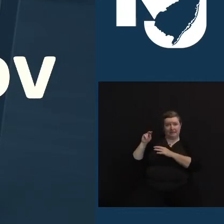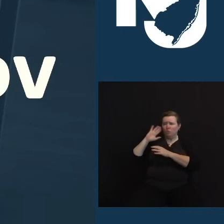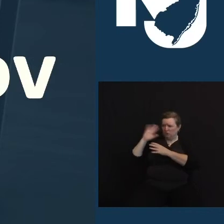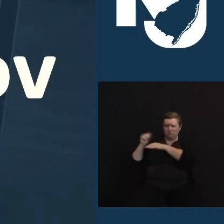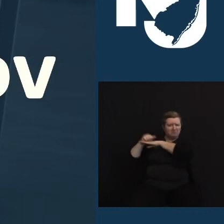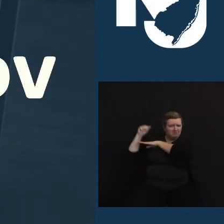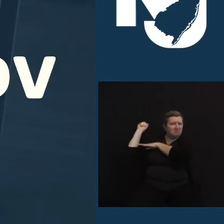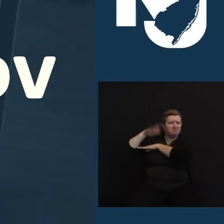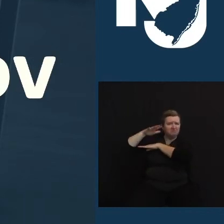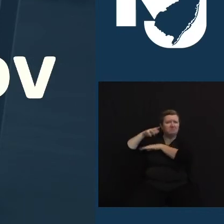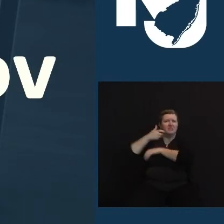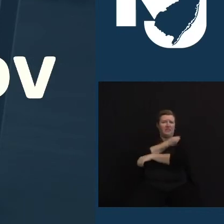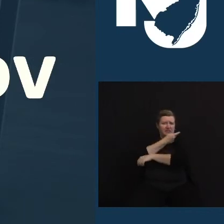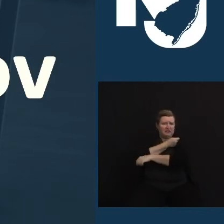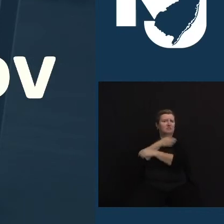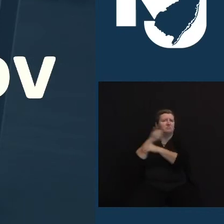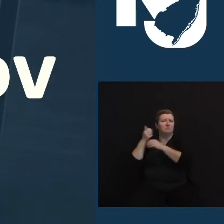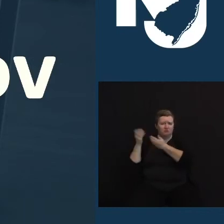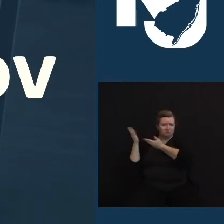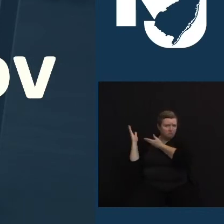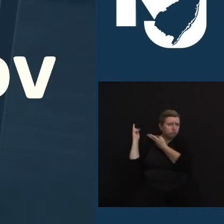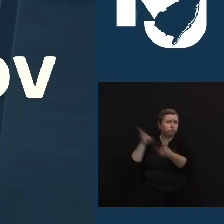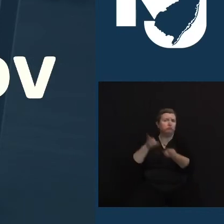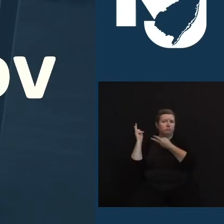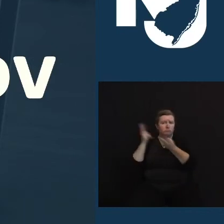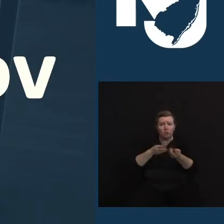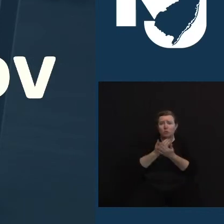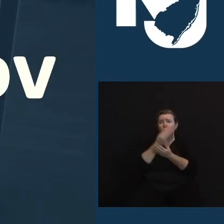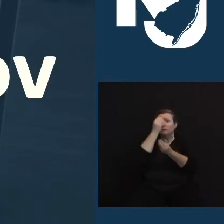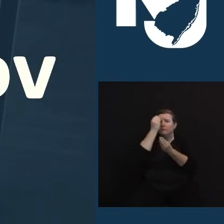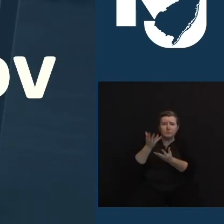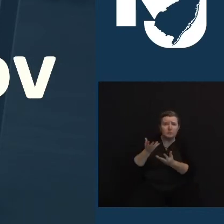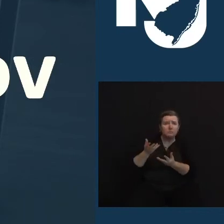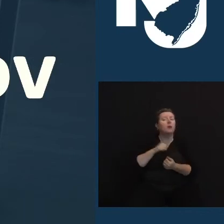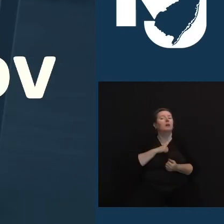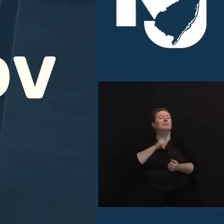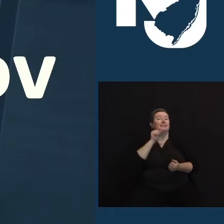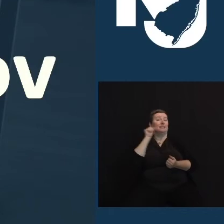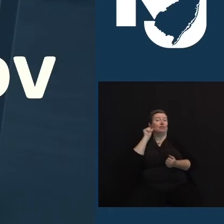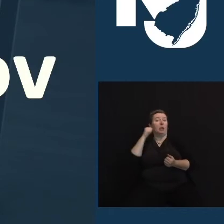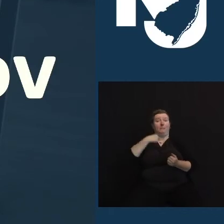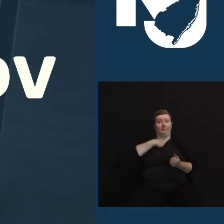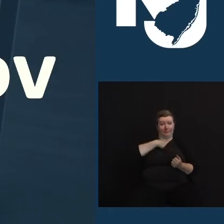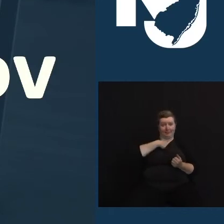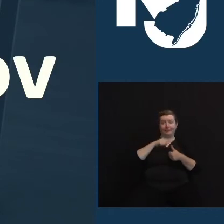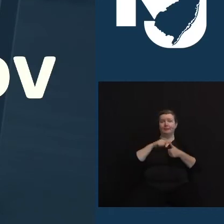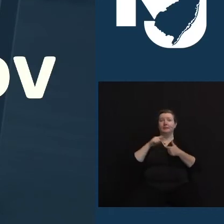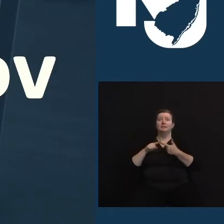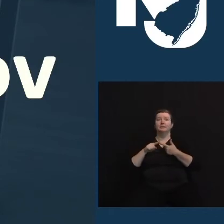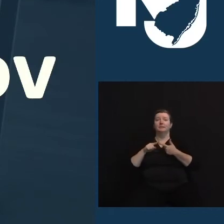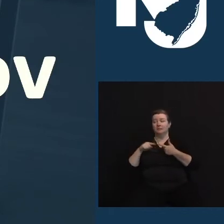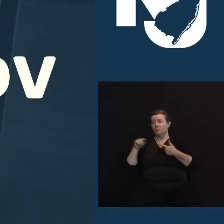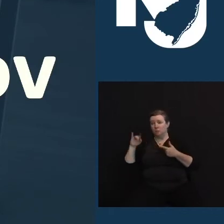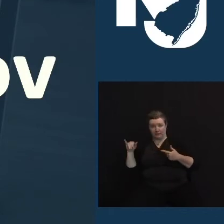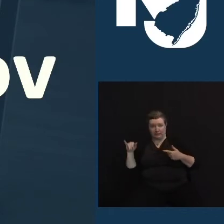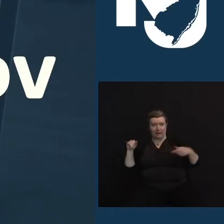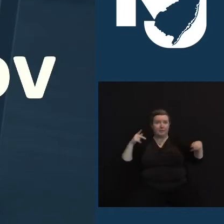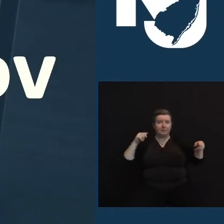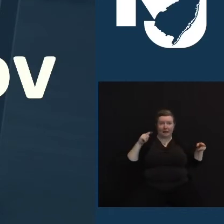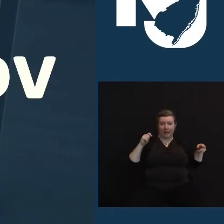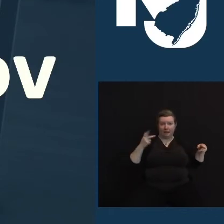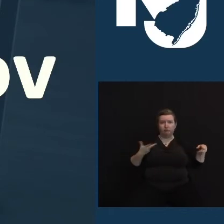then the Trump administration, Judy, yesterday with you and Pat and me, sort of getting in sync with the